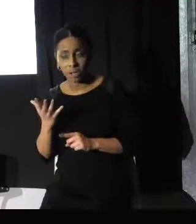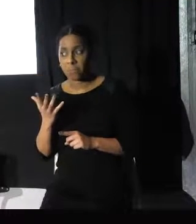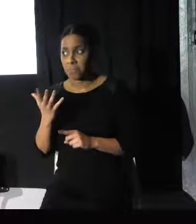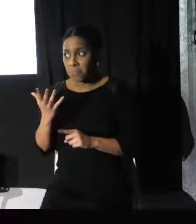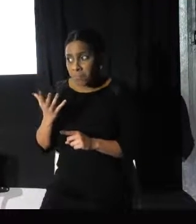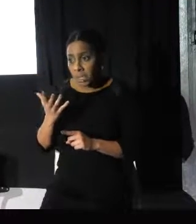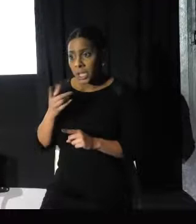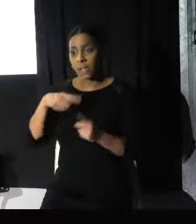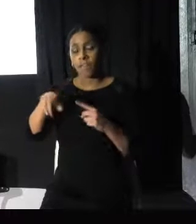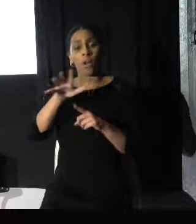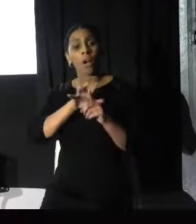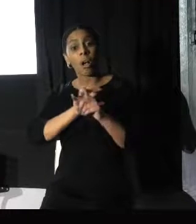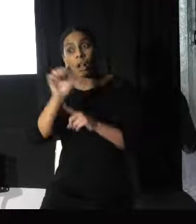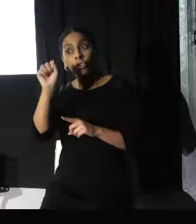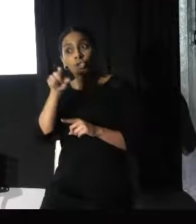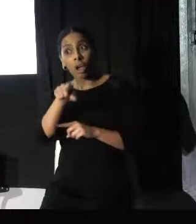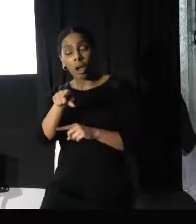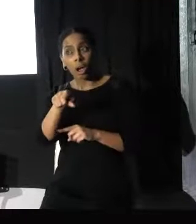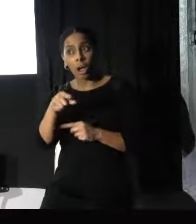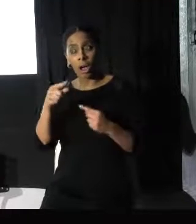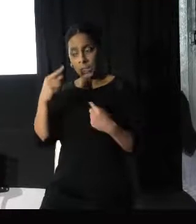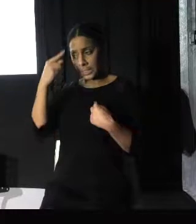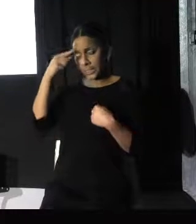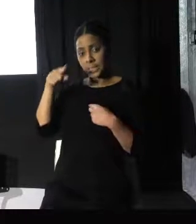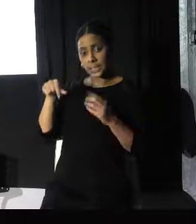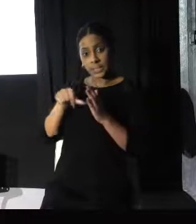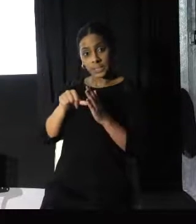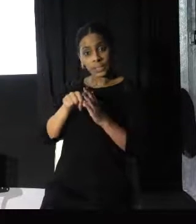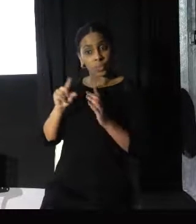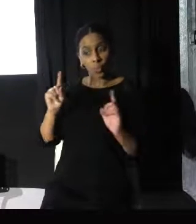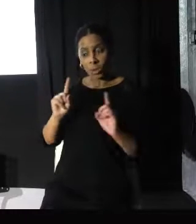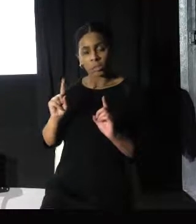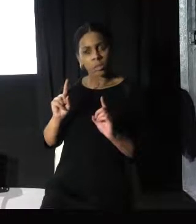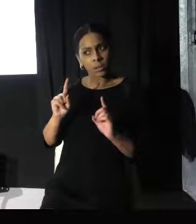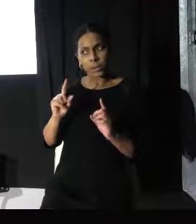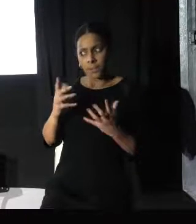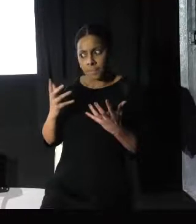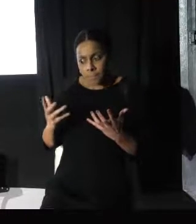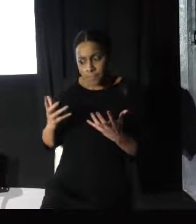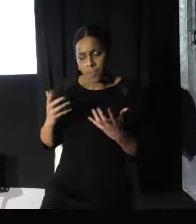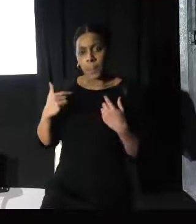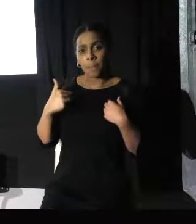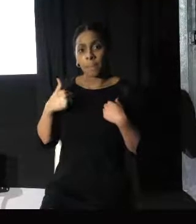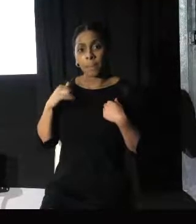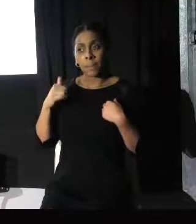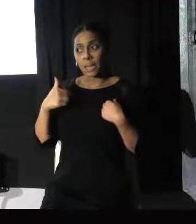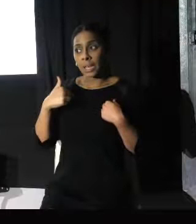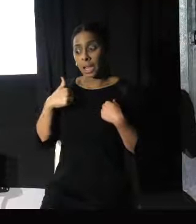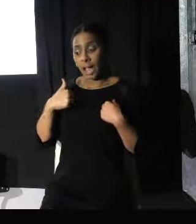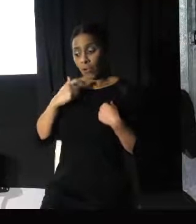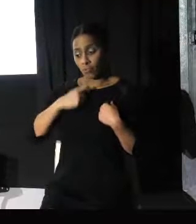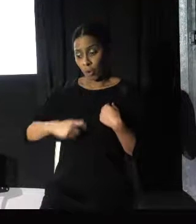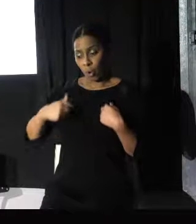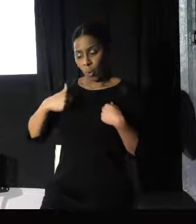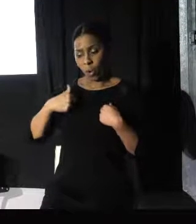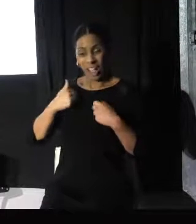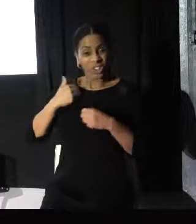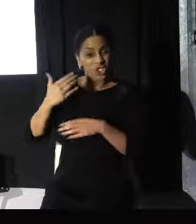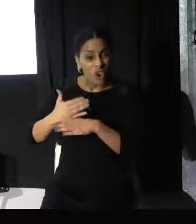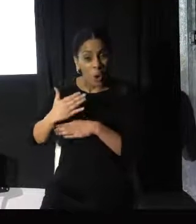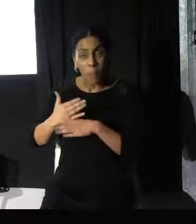is precisely the inverse. Maybe our job is to find ways